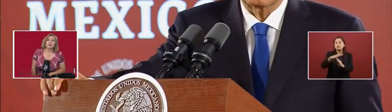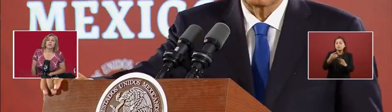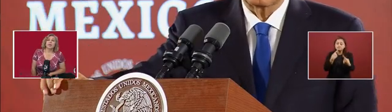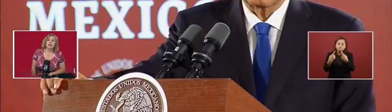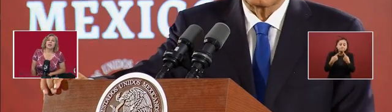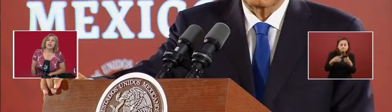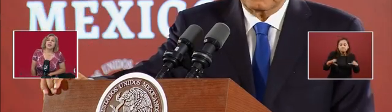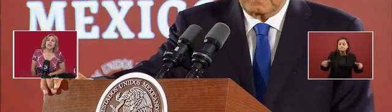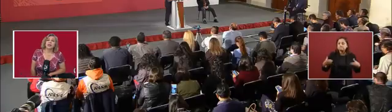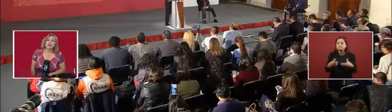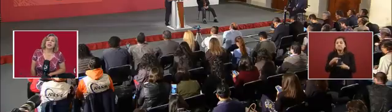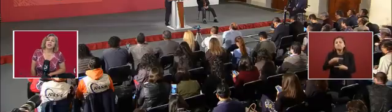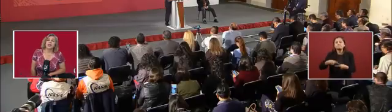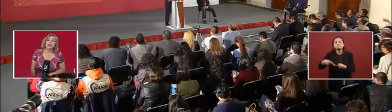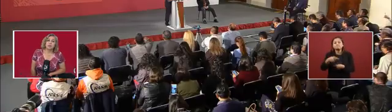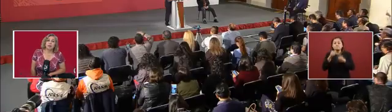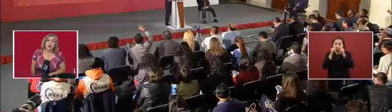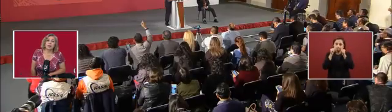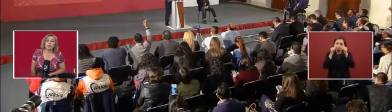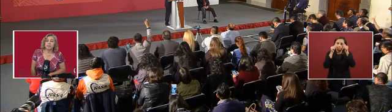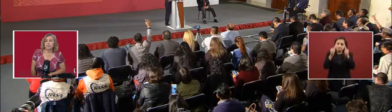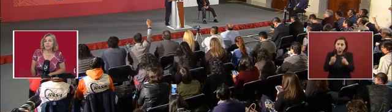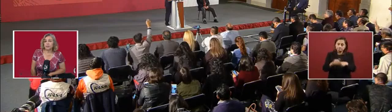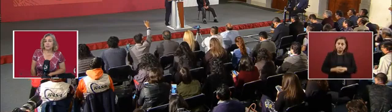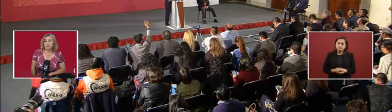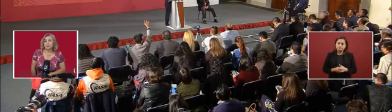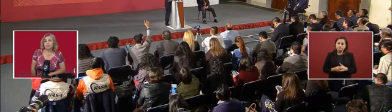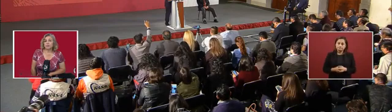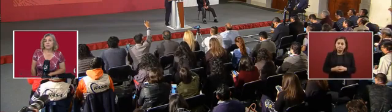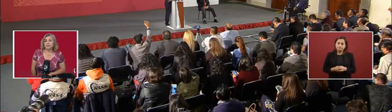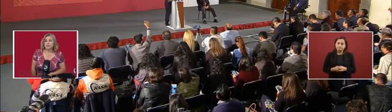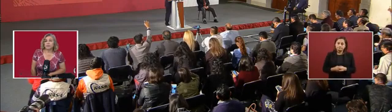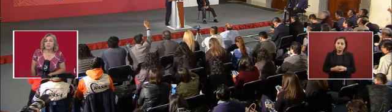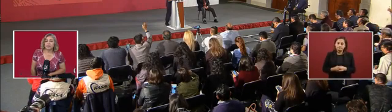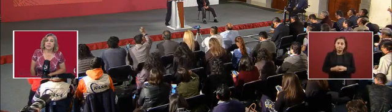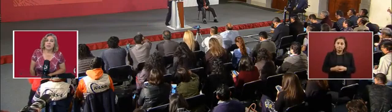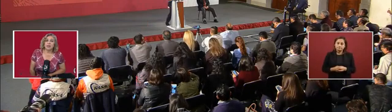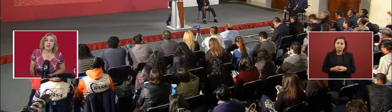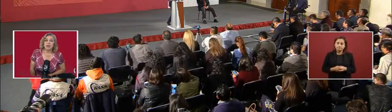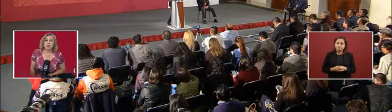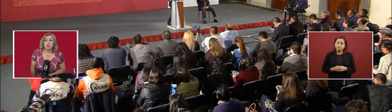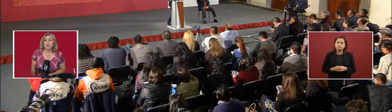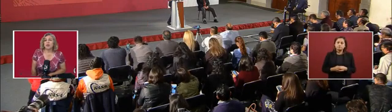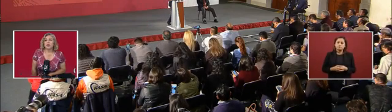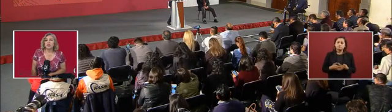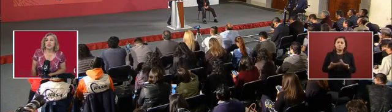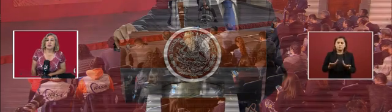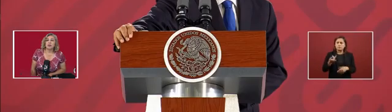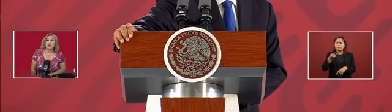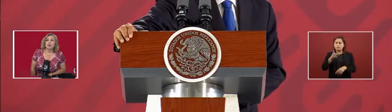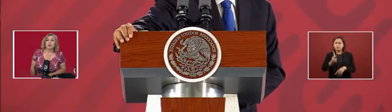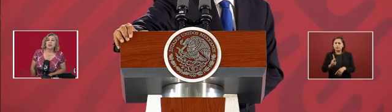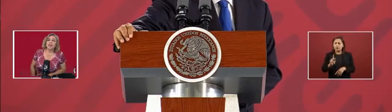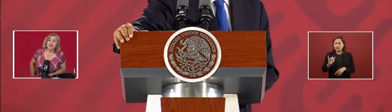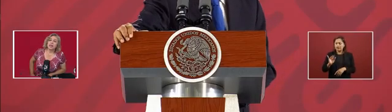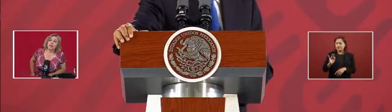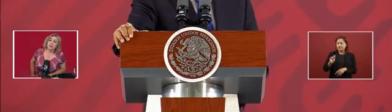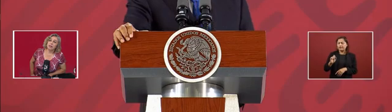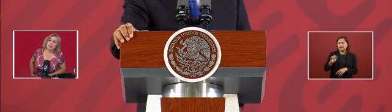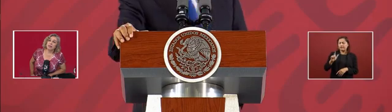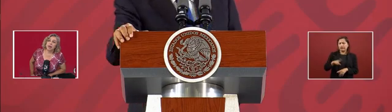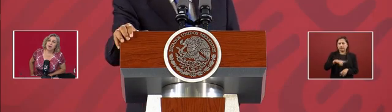zero impunity. Es que se robaban hasta el Because dinero they de las even medicinas. used to steal the money for the medications. Prevalecía